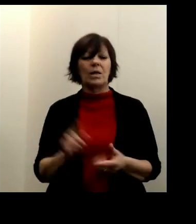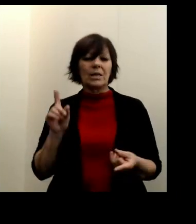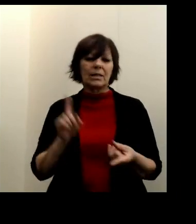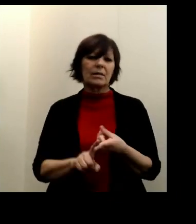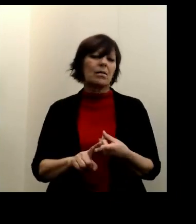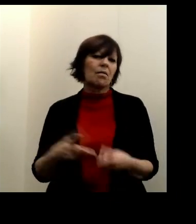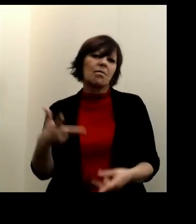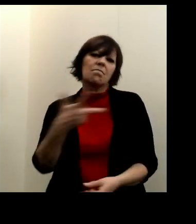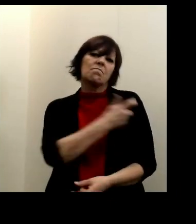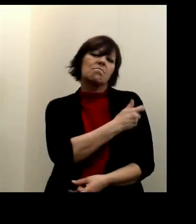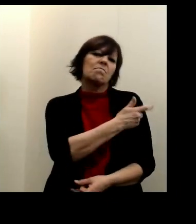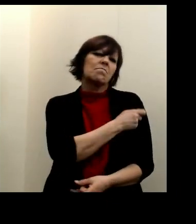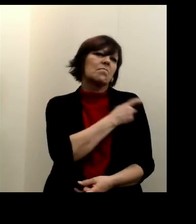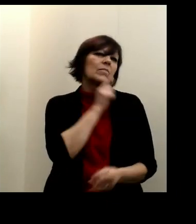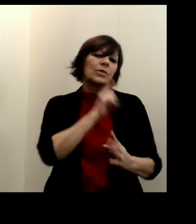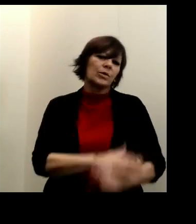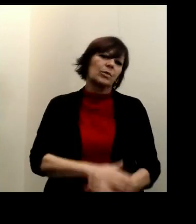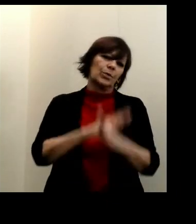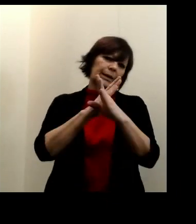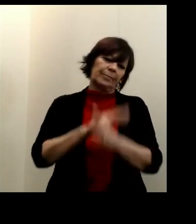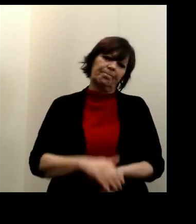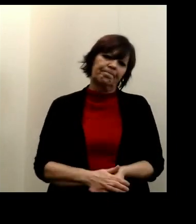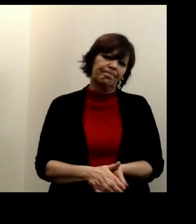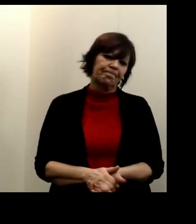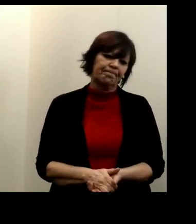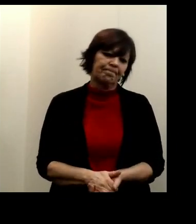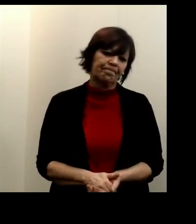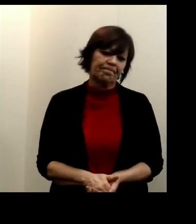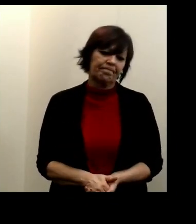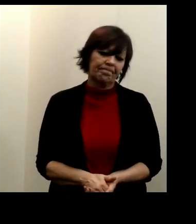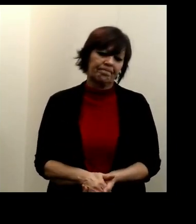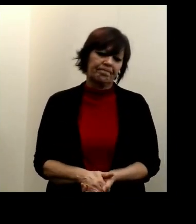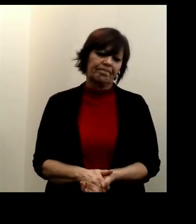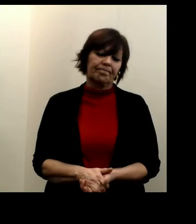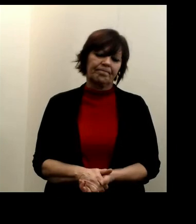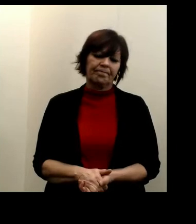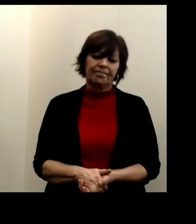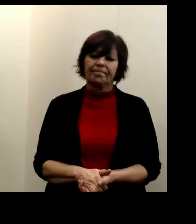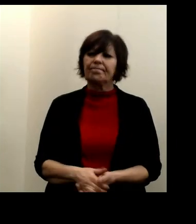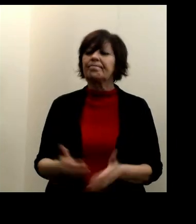have a vaccine that can protect us all. Channel 7.